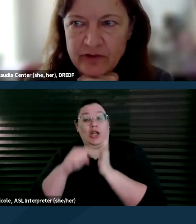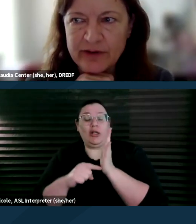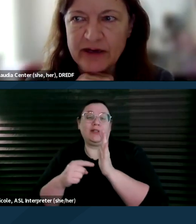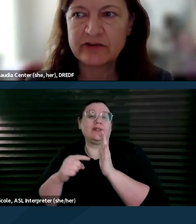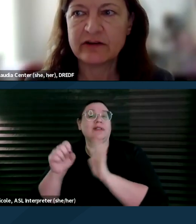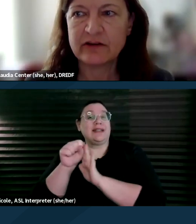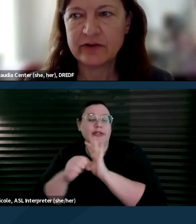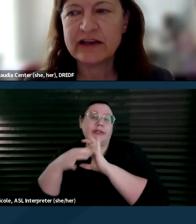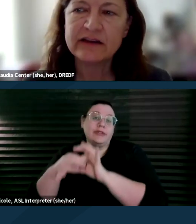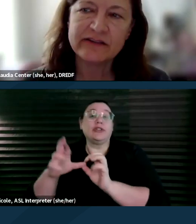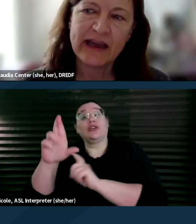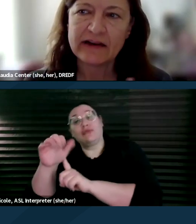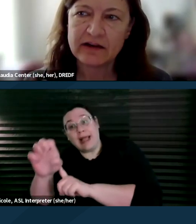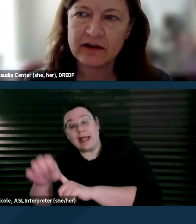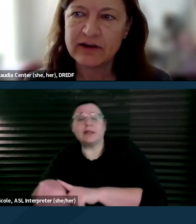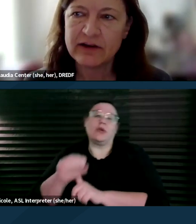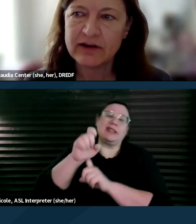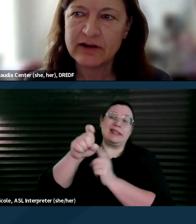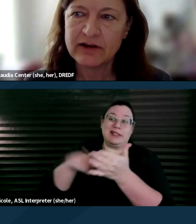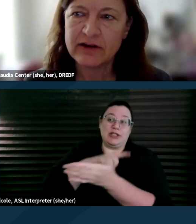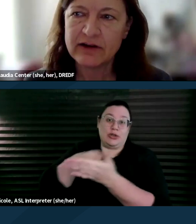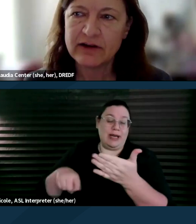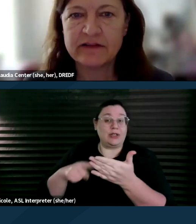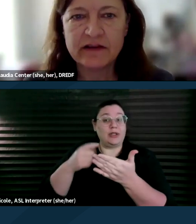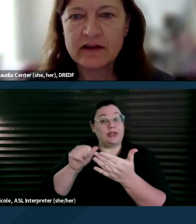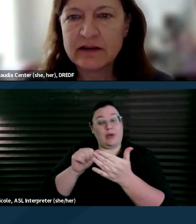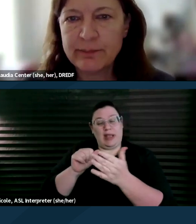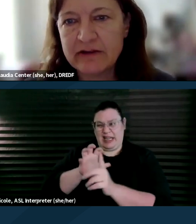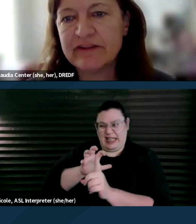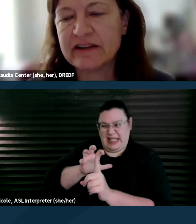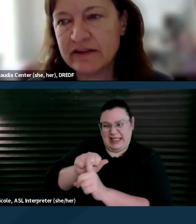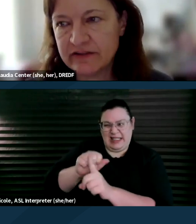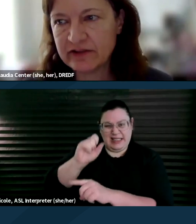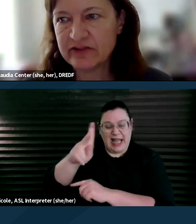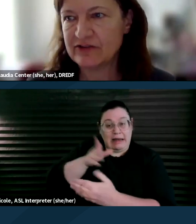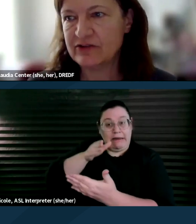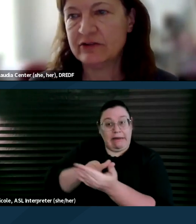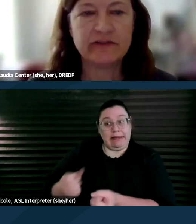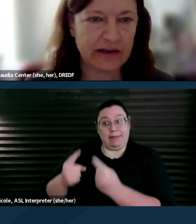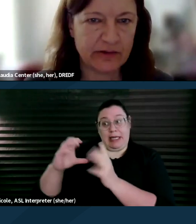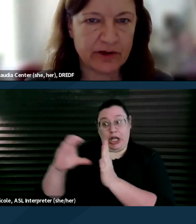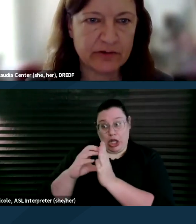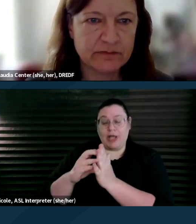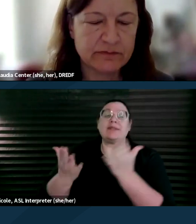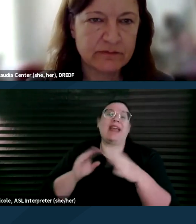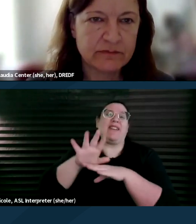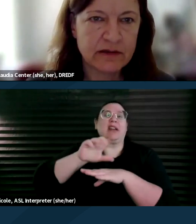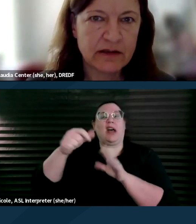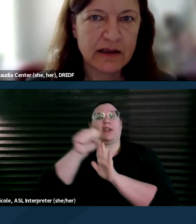sex discrimination. So any attack around spending clause may affect these other statutes down the